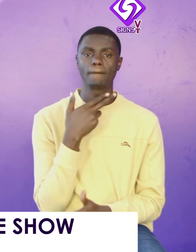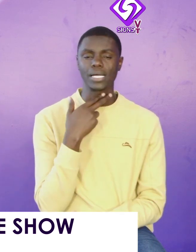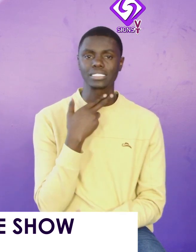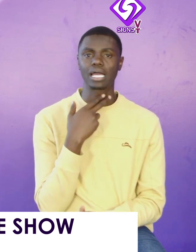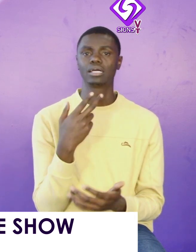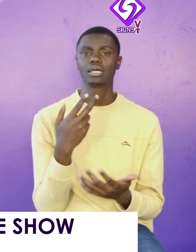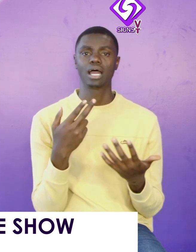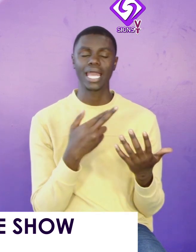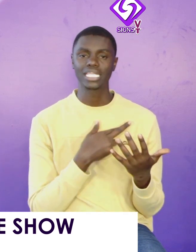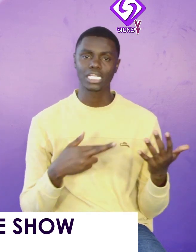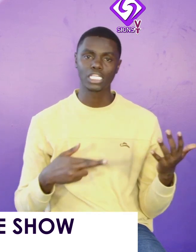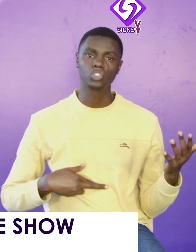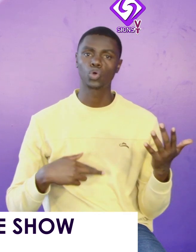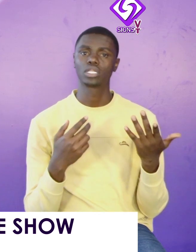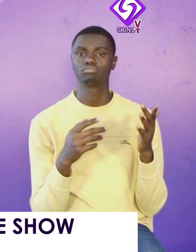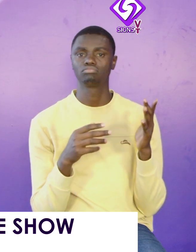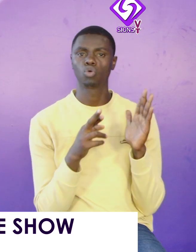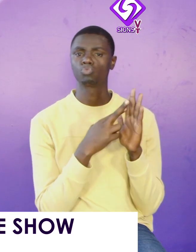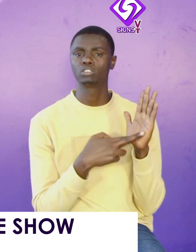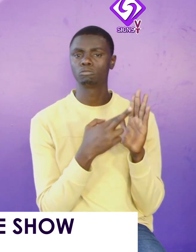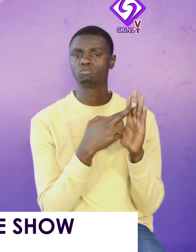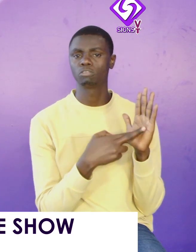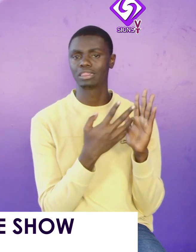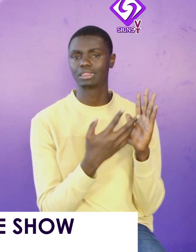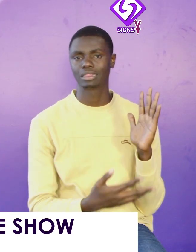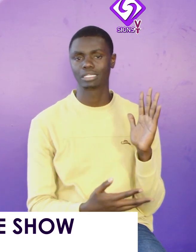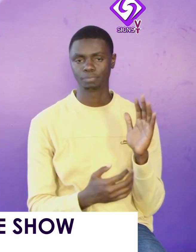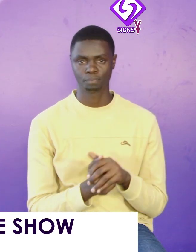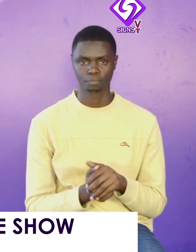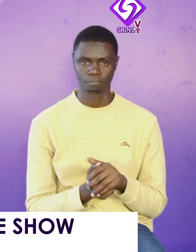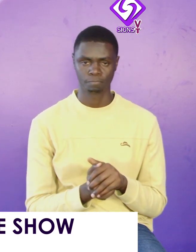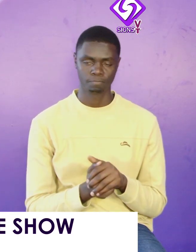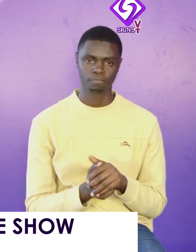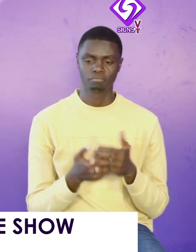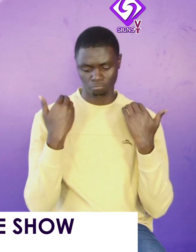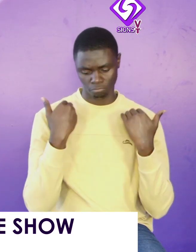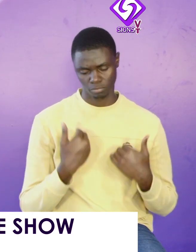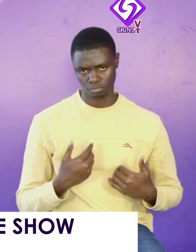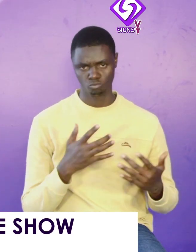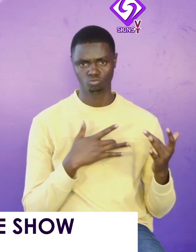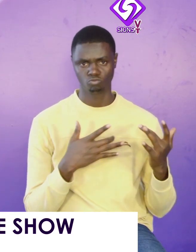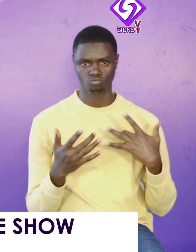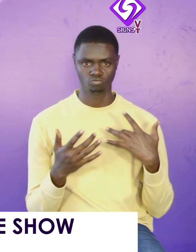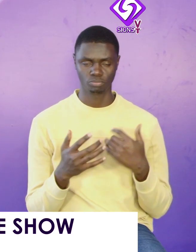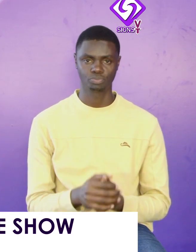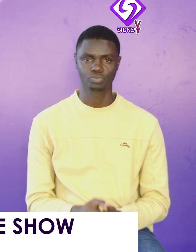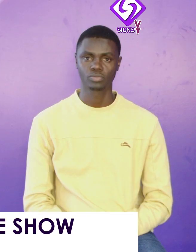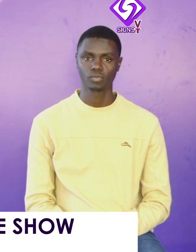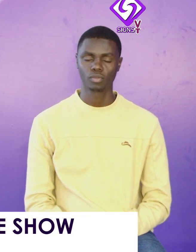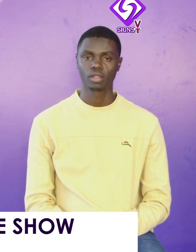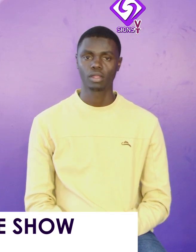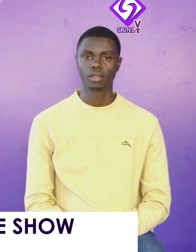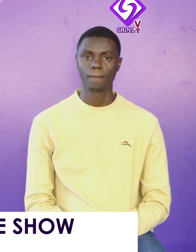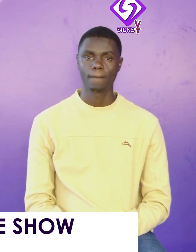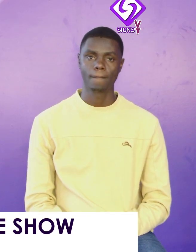religious doctrine. As far as I'm concerned right now, and as far as you